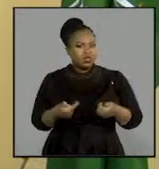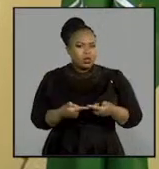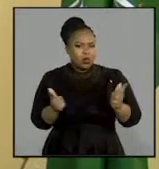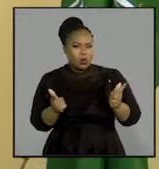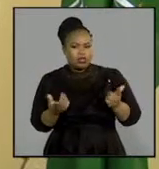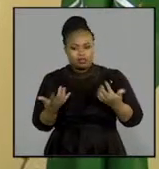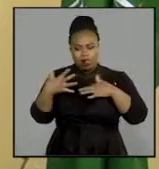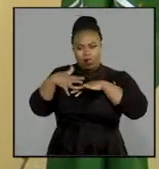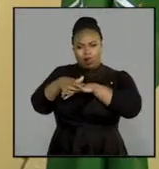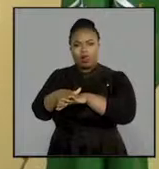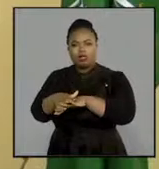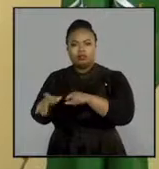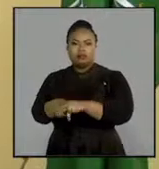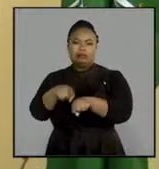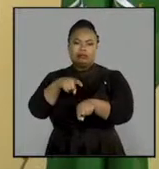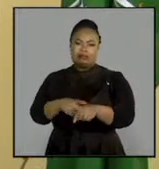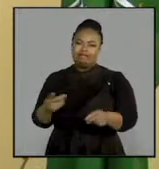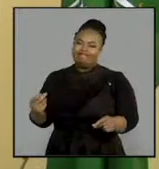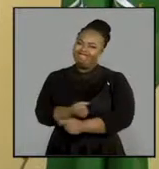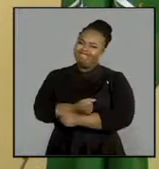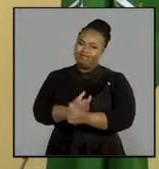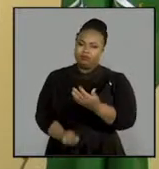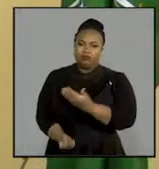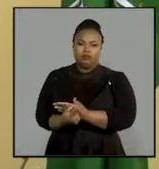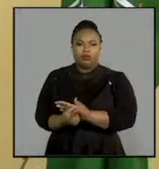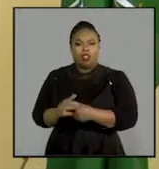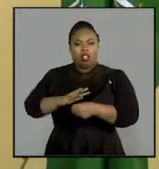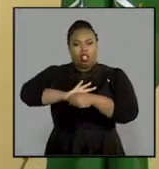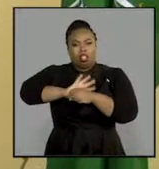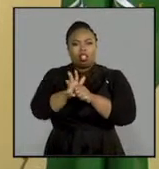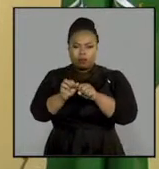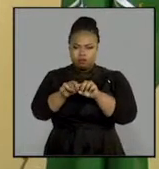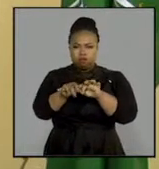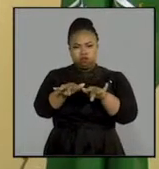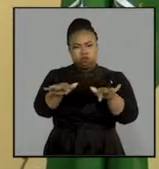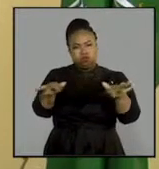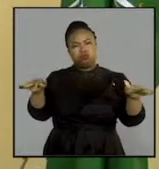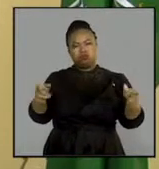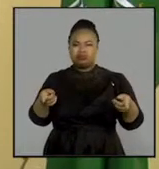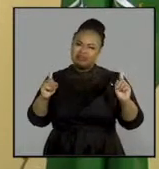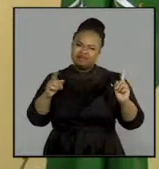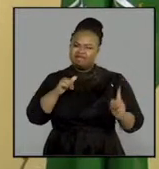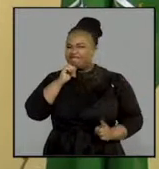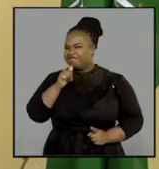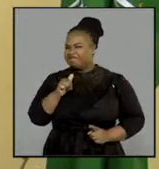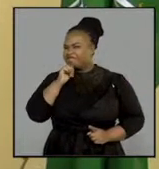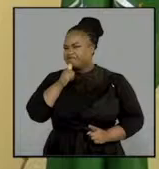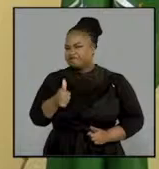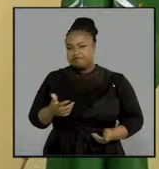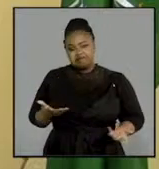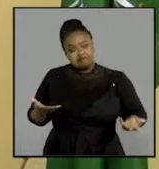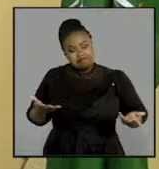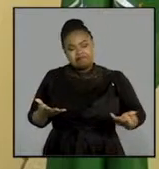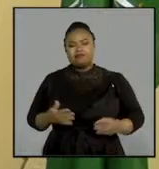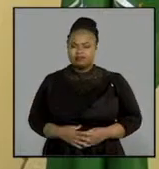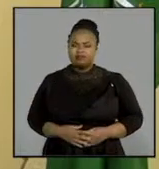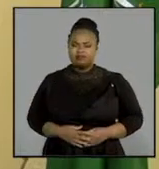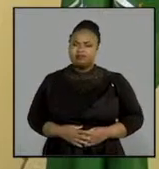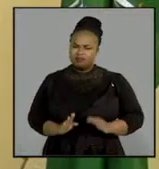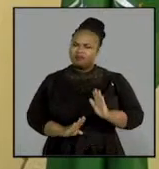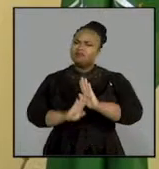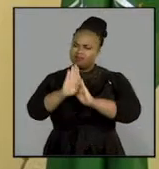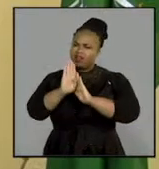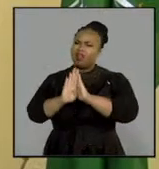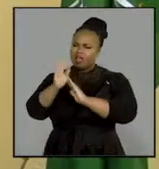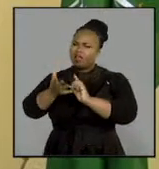Although the launch of the plan coincided with the outbreak of COVID-19 pandemic, we have